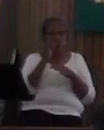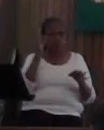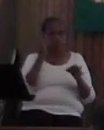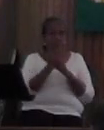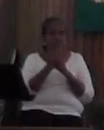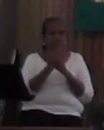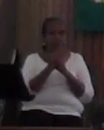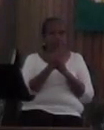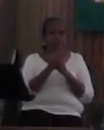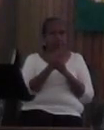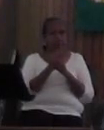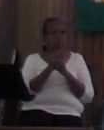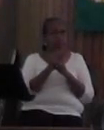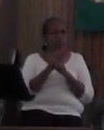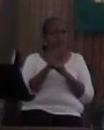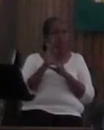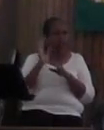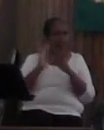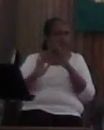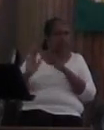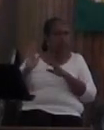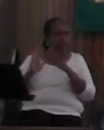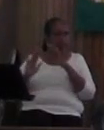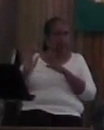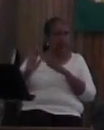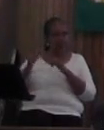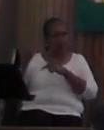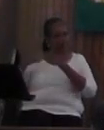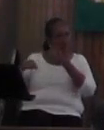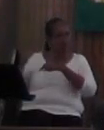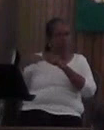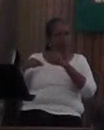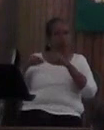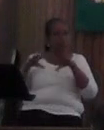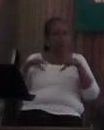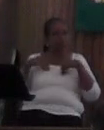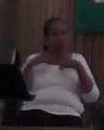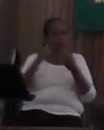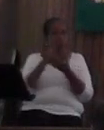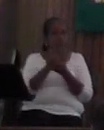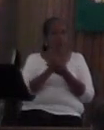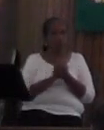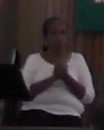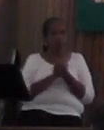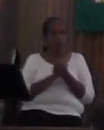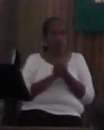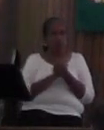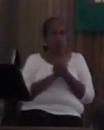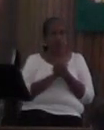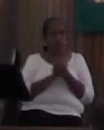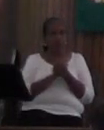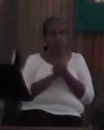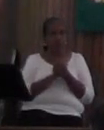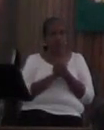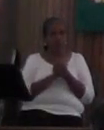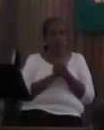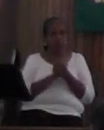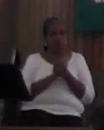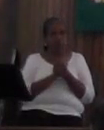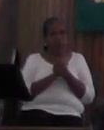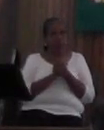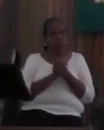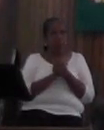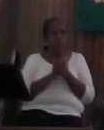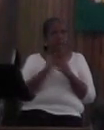our ancestors received approval. Indeed, by faith, our ancestors received